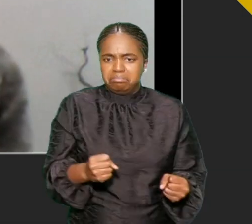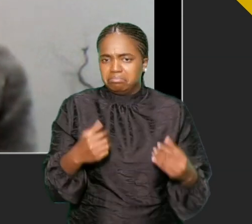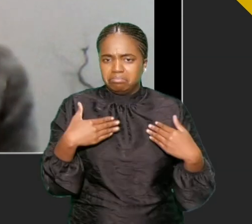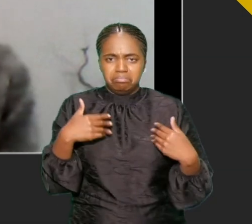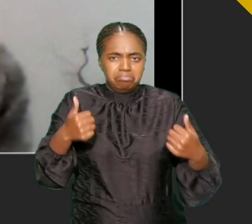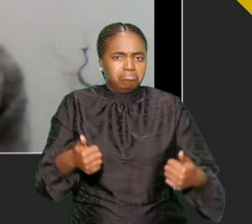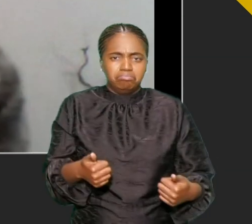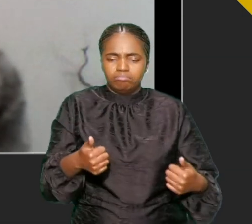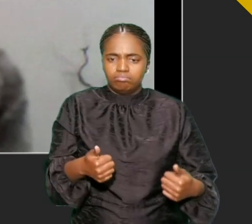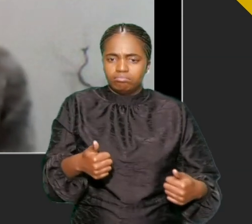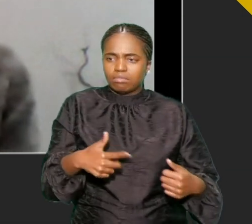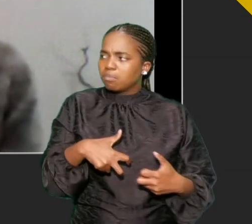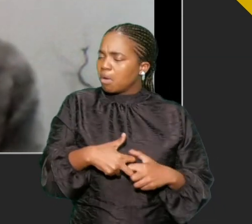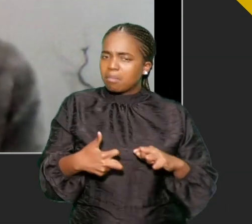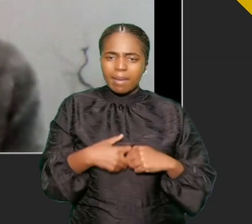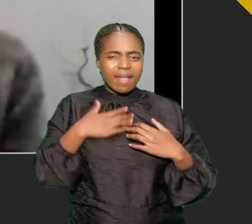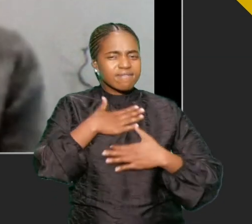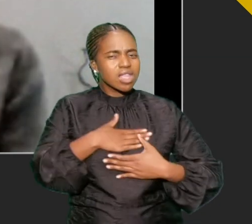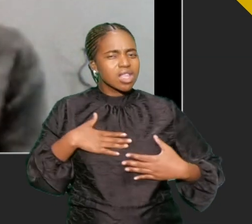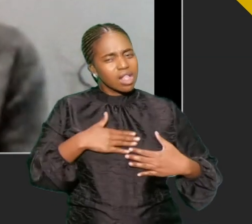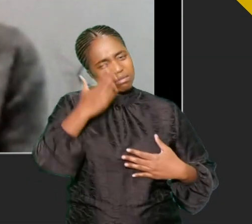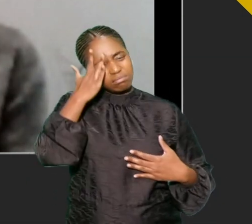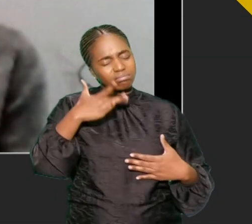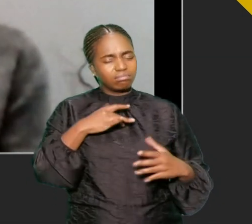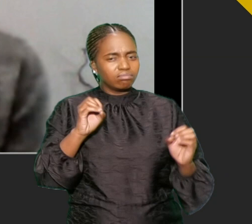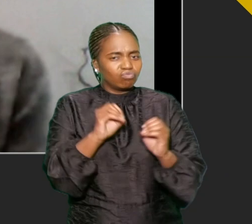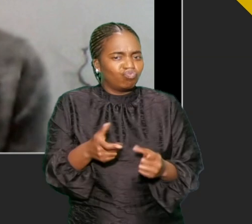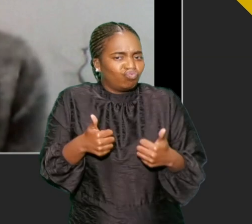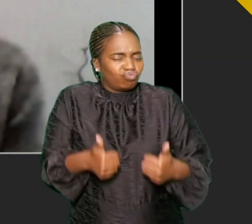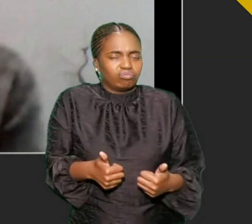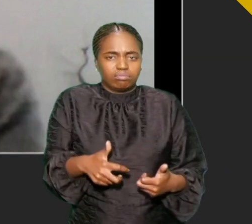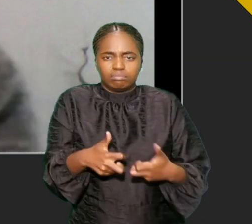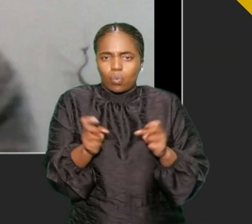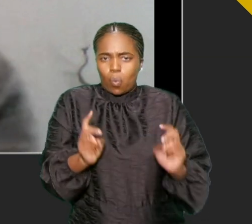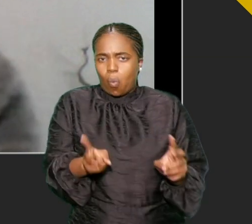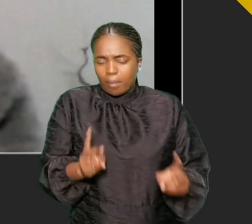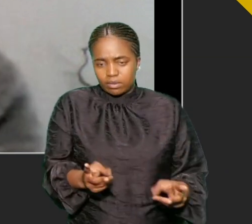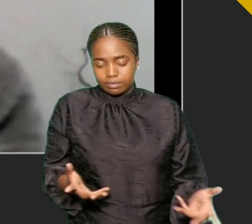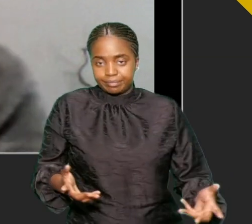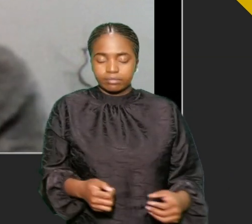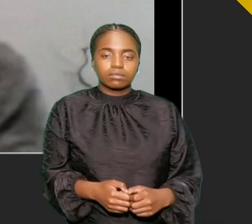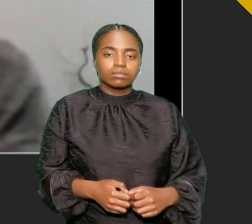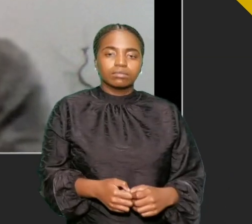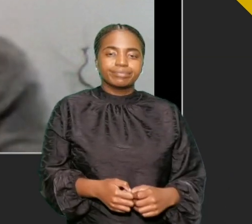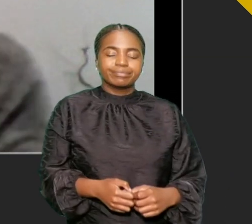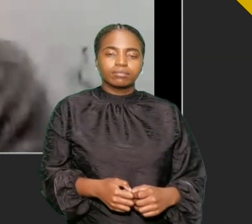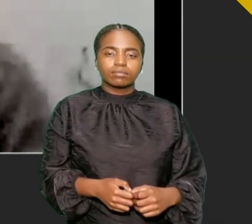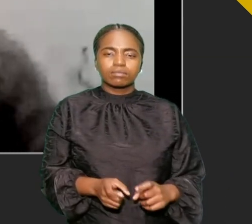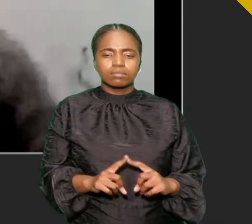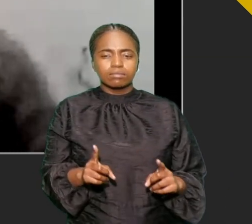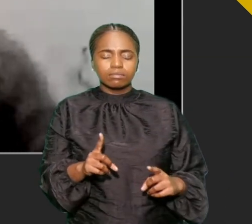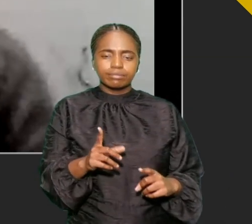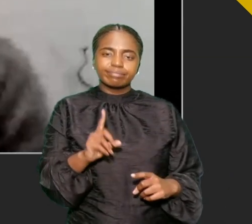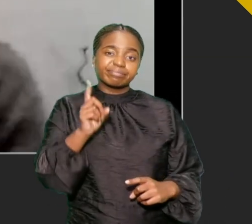sick. Akuna nikwe talang kanna. I'm just normal. But niki utulori, we